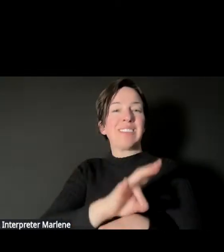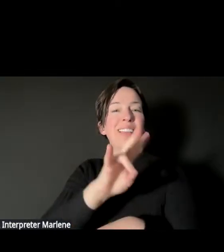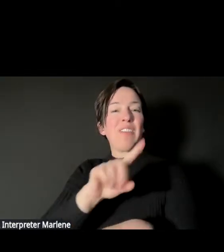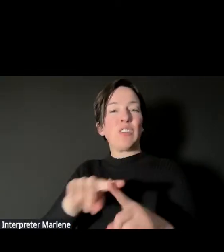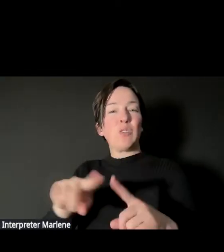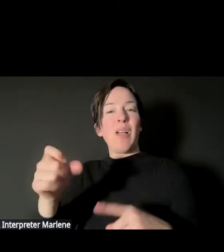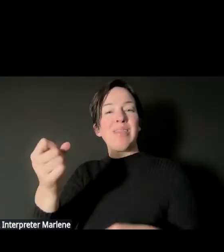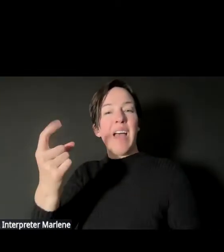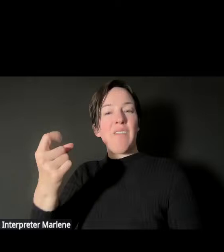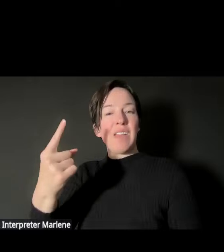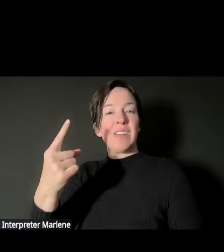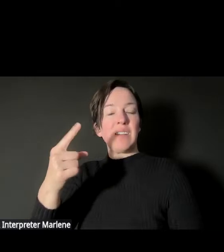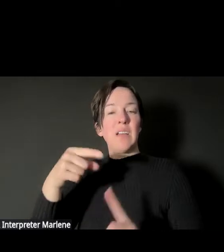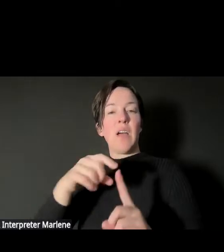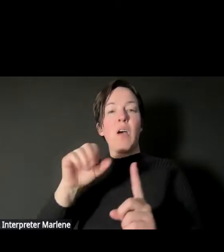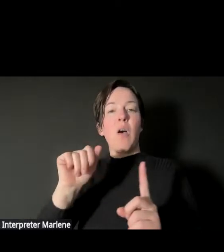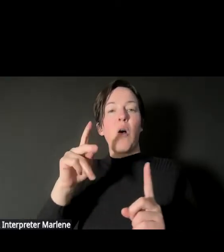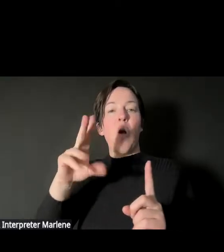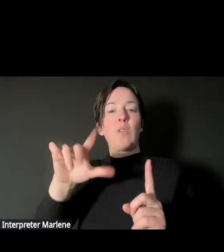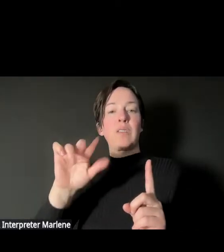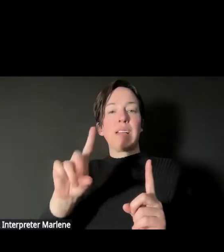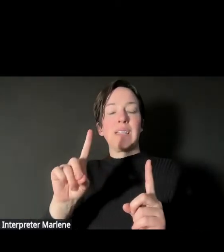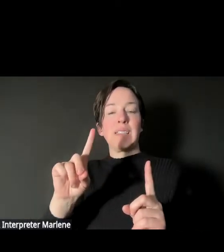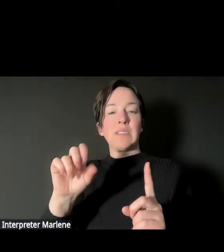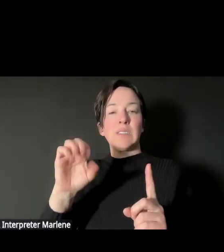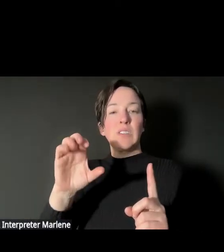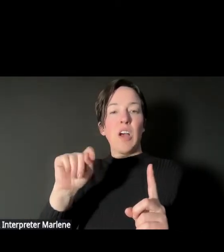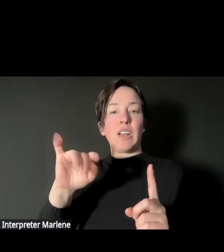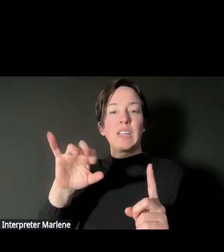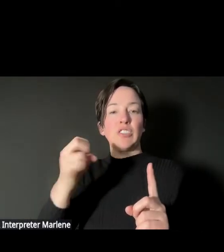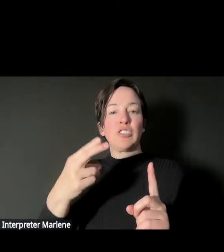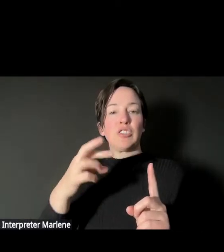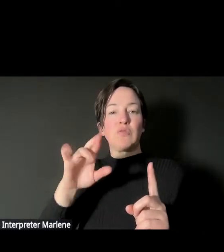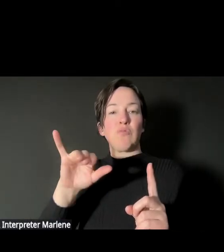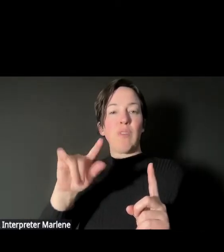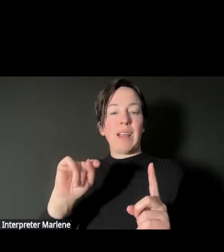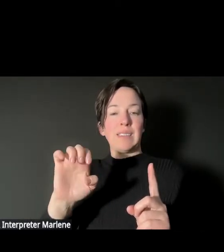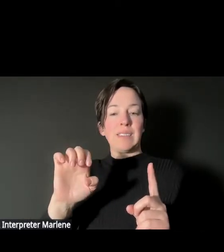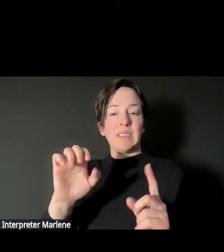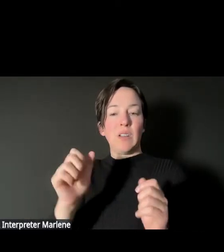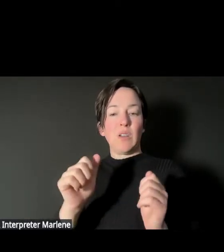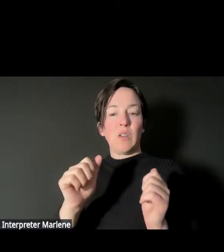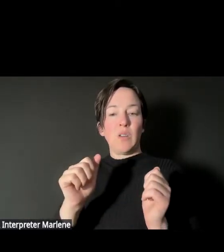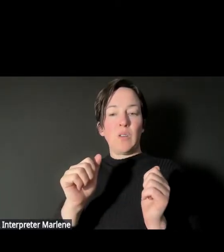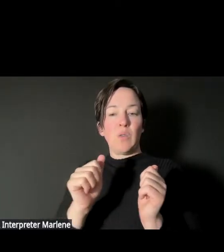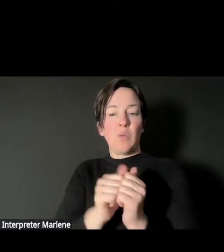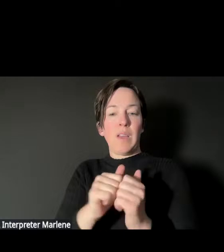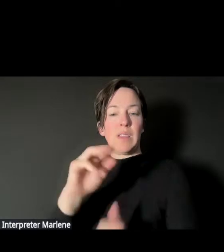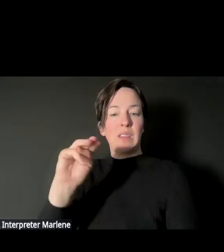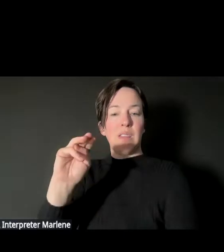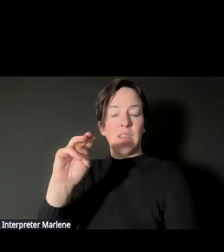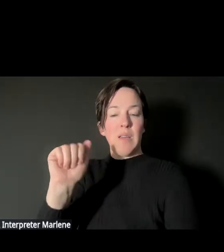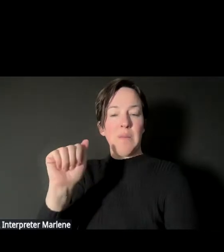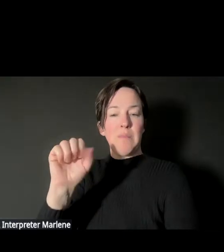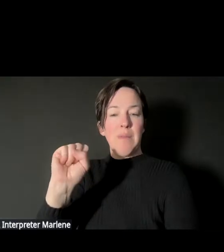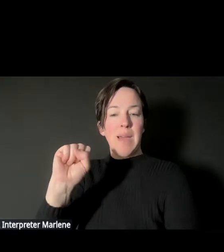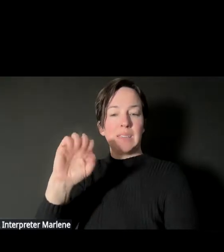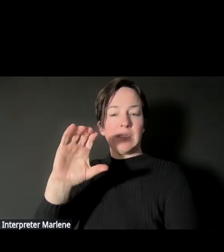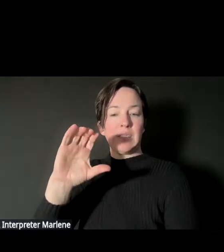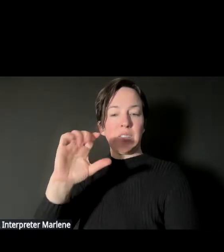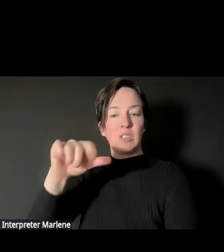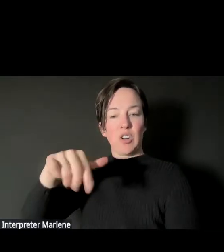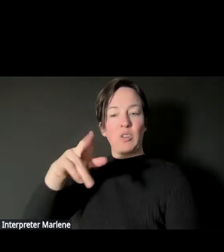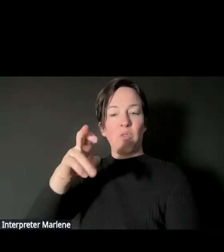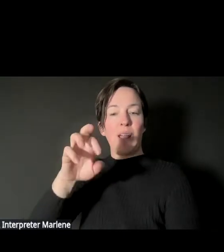11 at Oakland Scottish Rite, with the theme as the Bearcat Masquerade. We have our SMHS